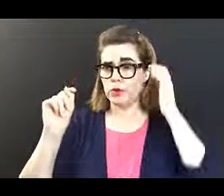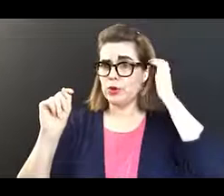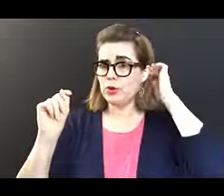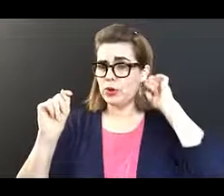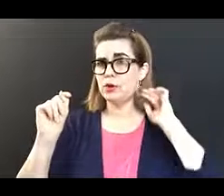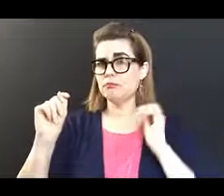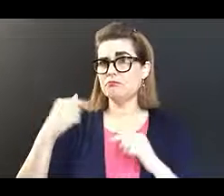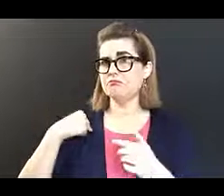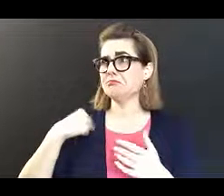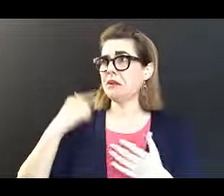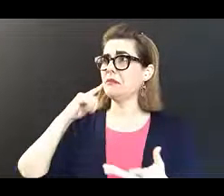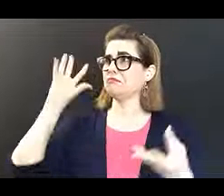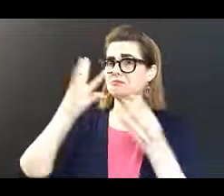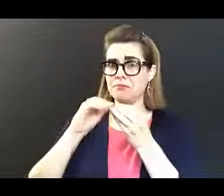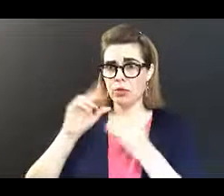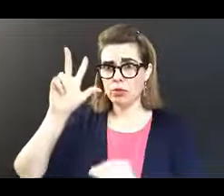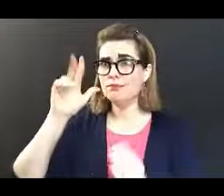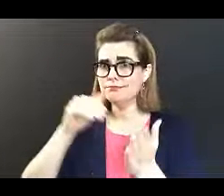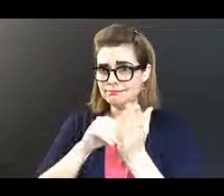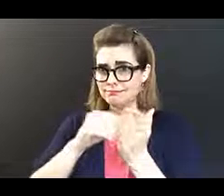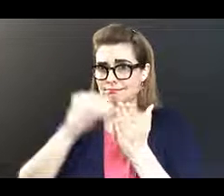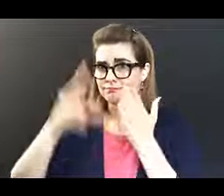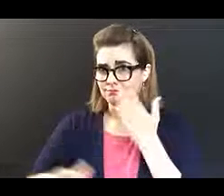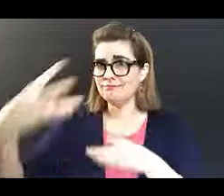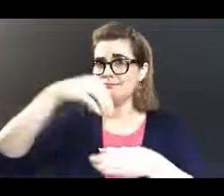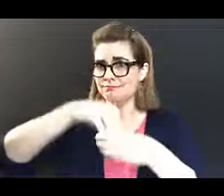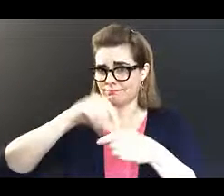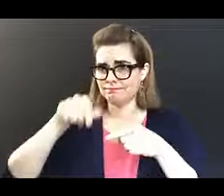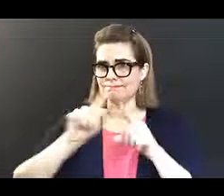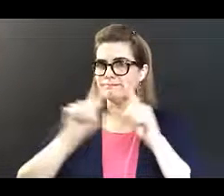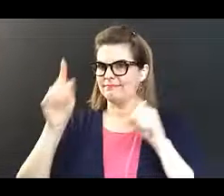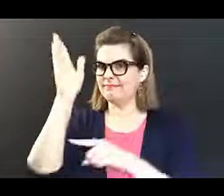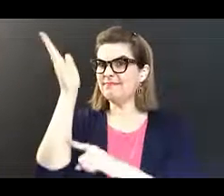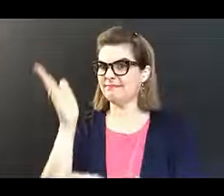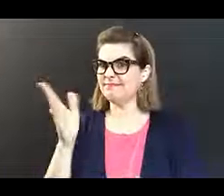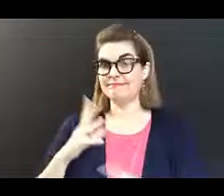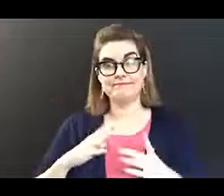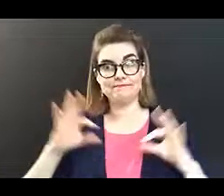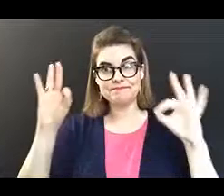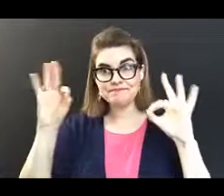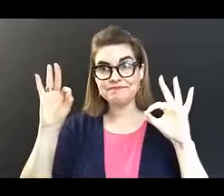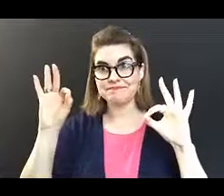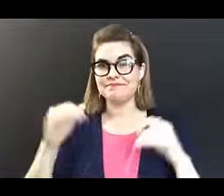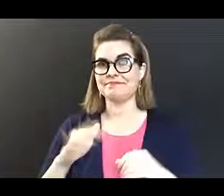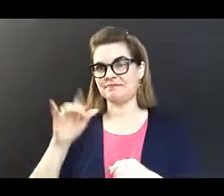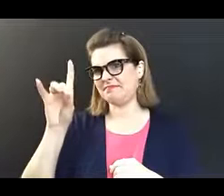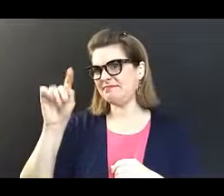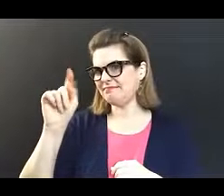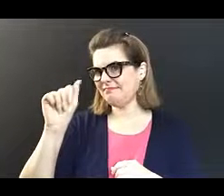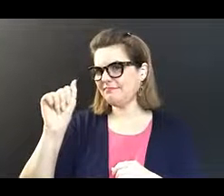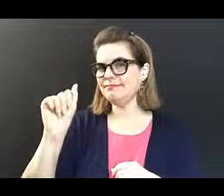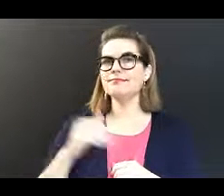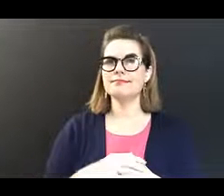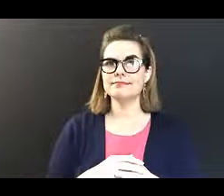to 3,000 students participate in these different sessions. And